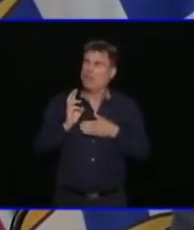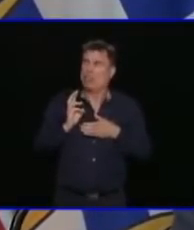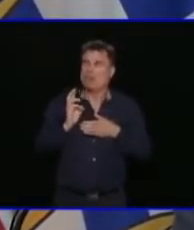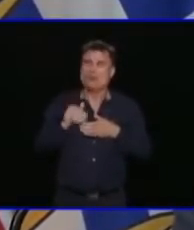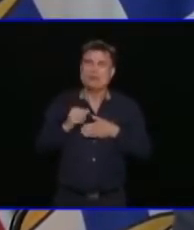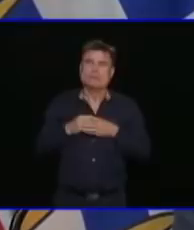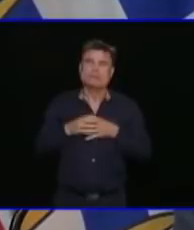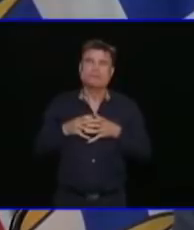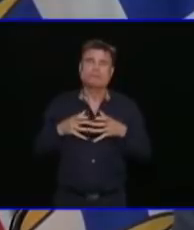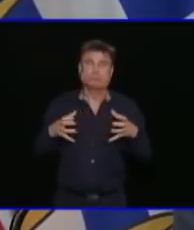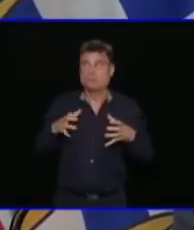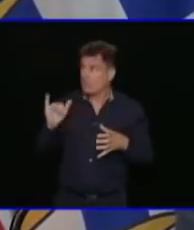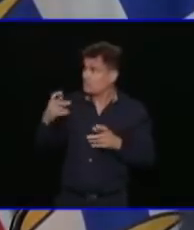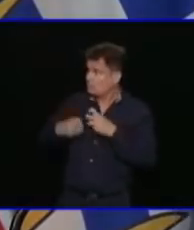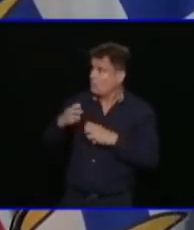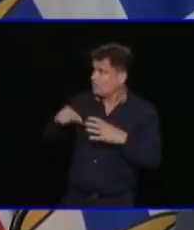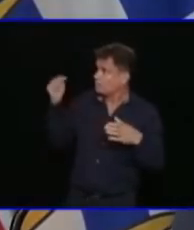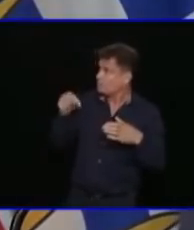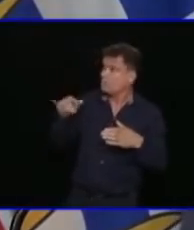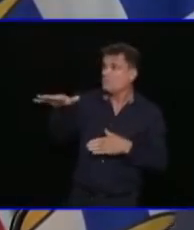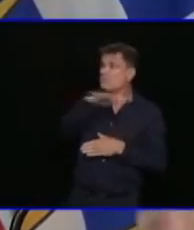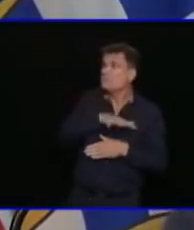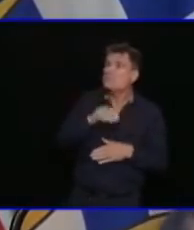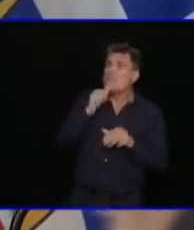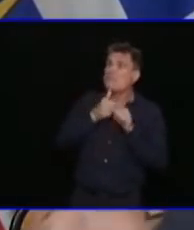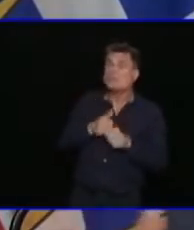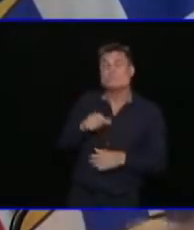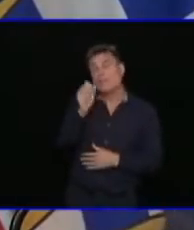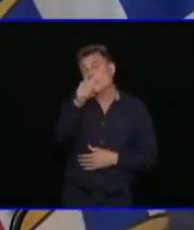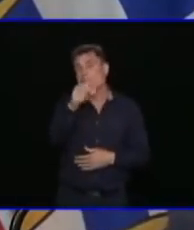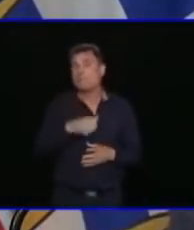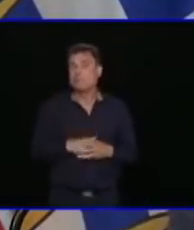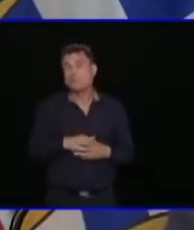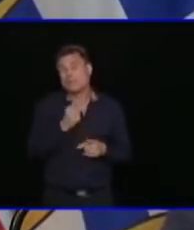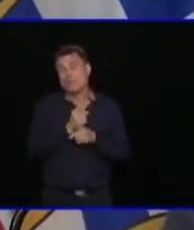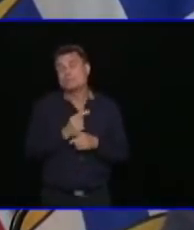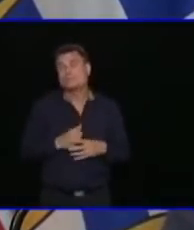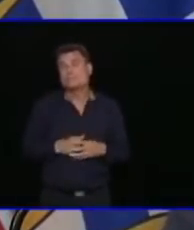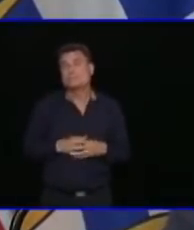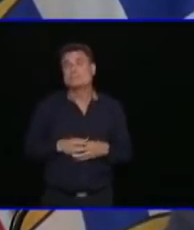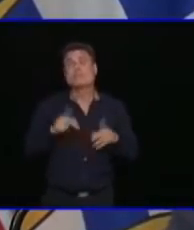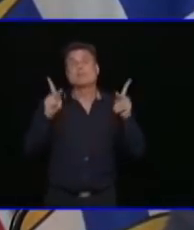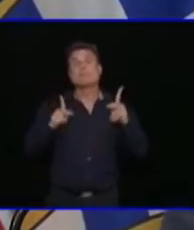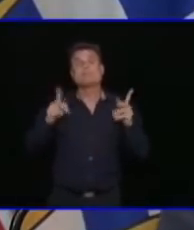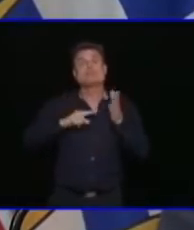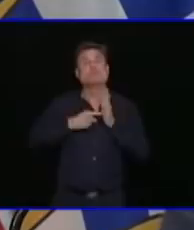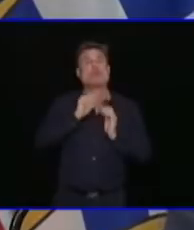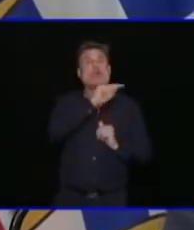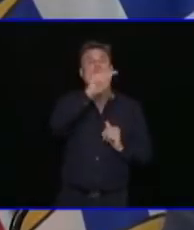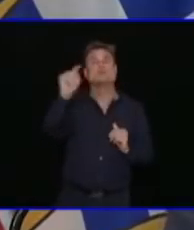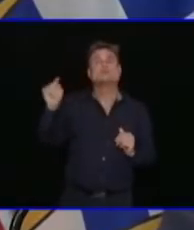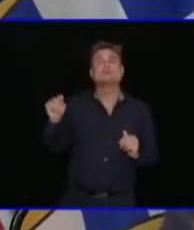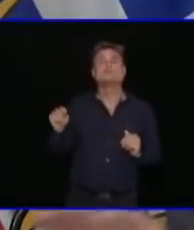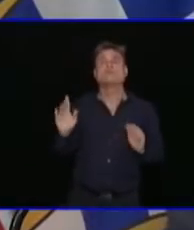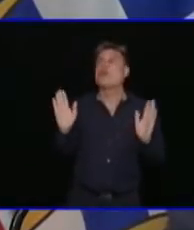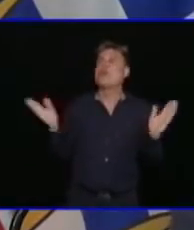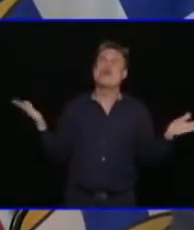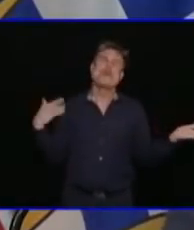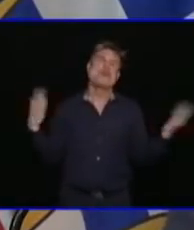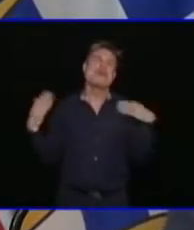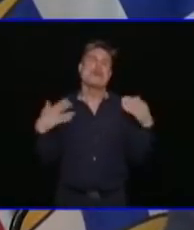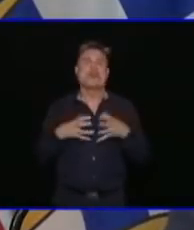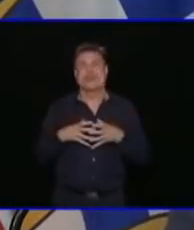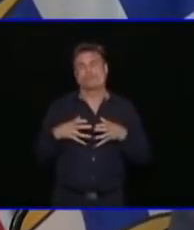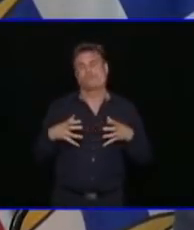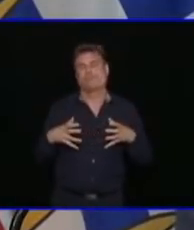I do think we are having larger numbers around us, and that's one of the things that we're seeing with this clusters of cases that we're